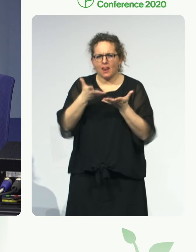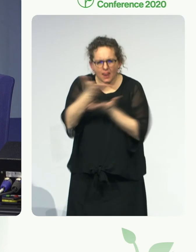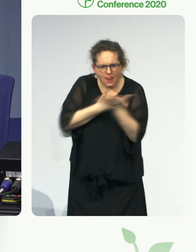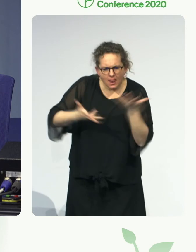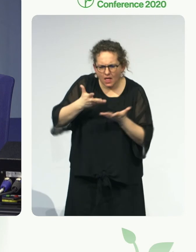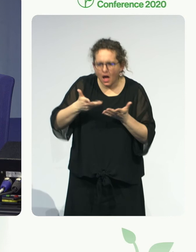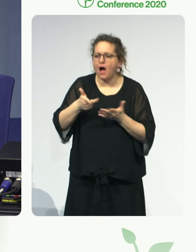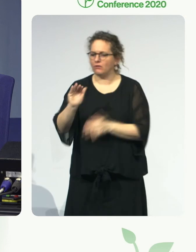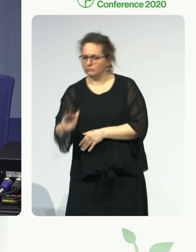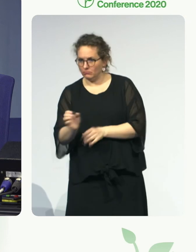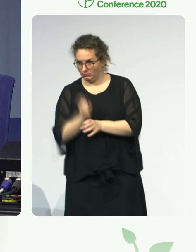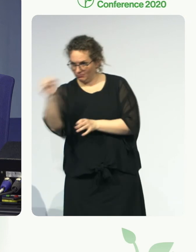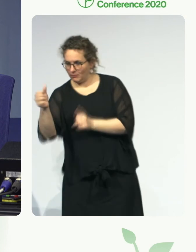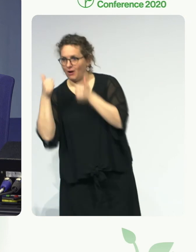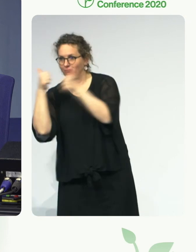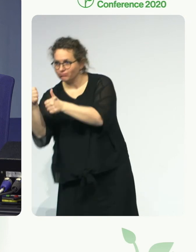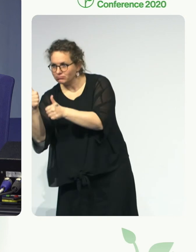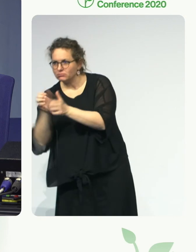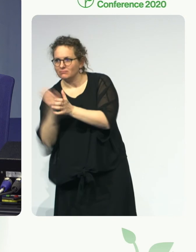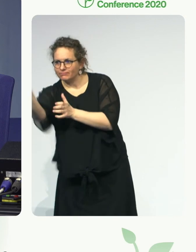difficult information?